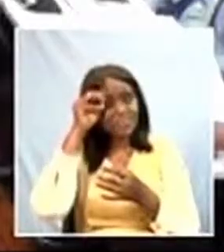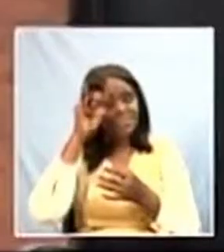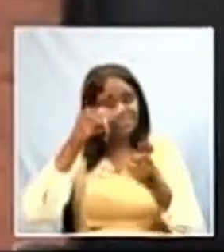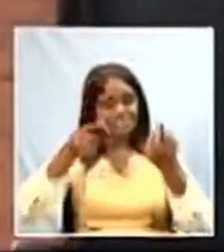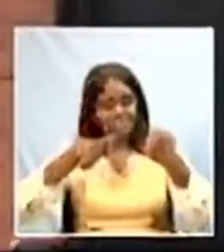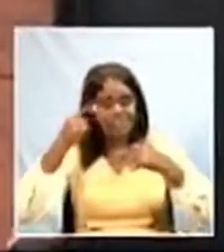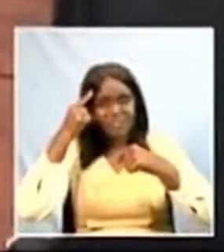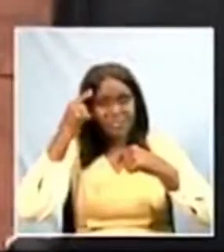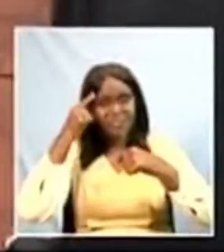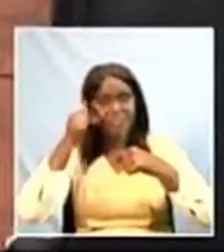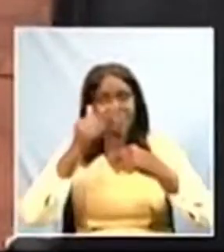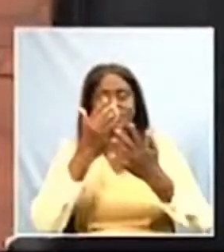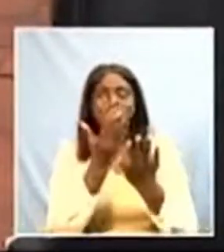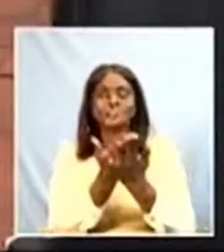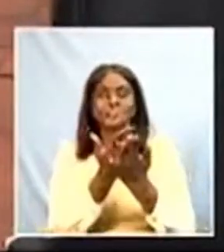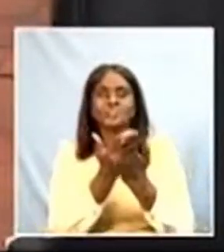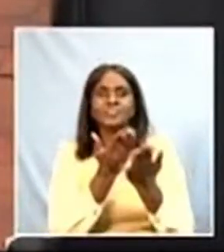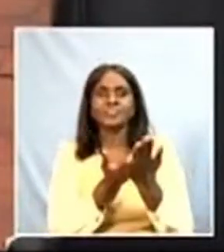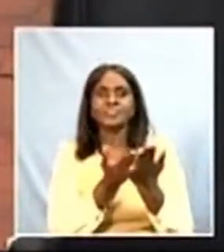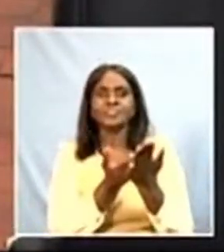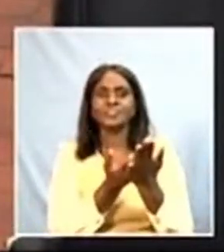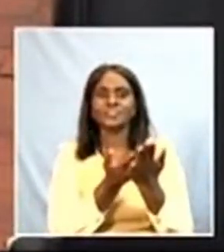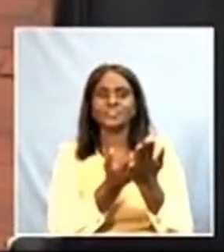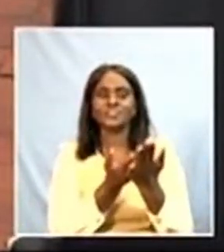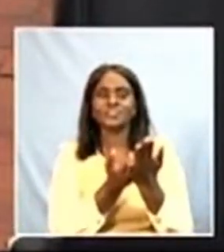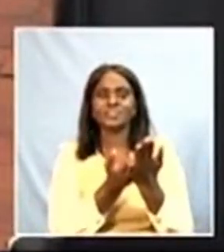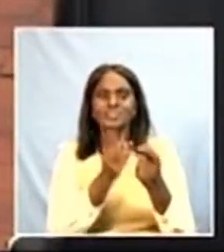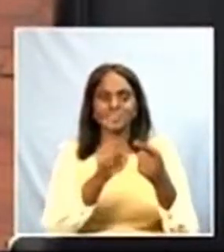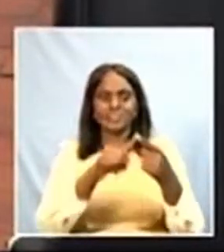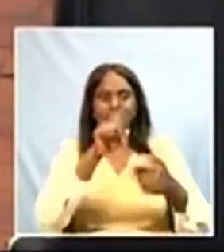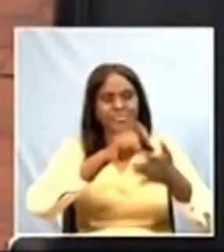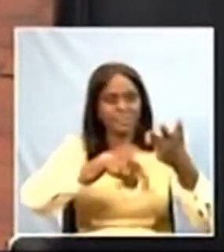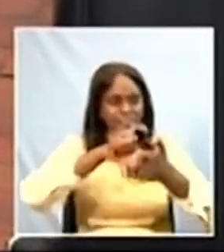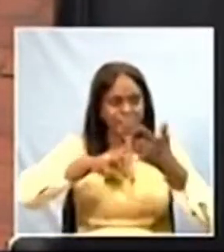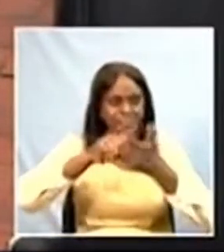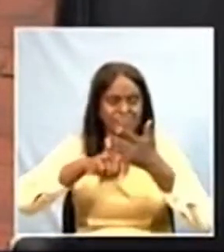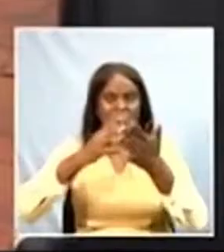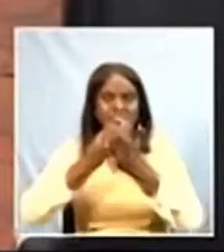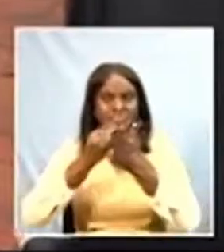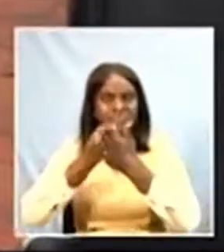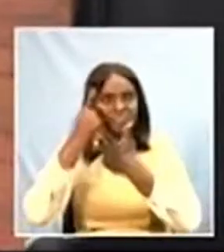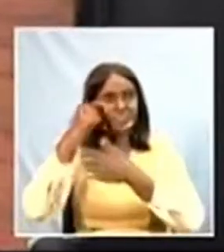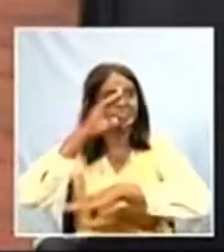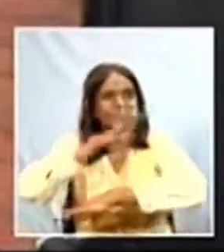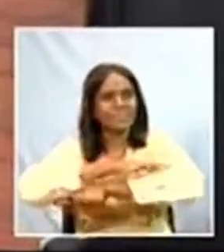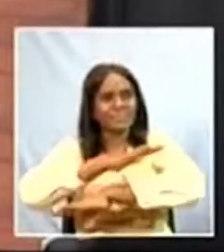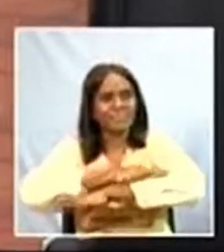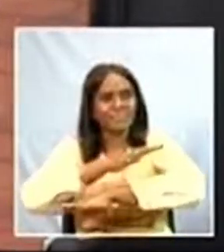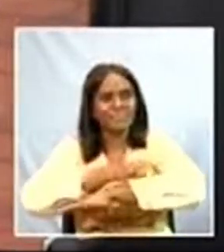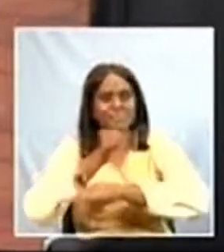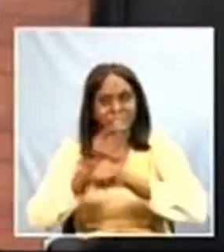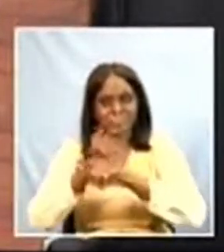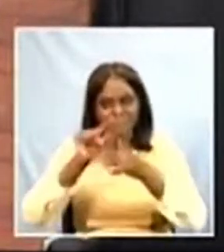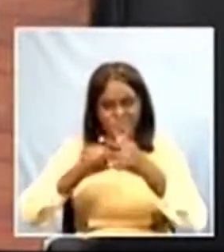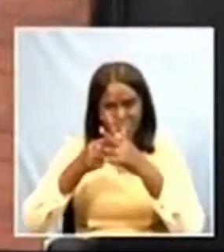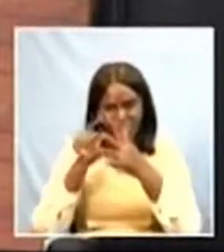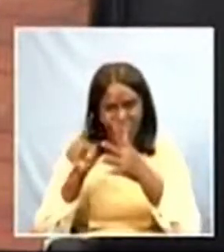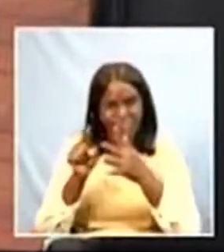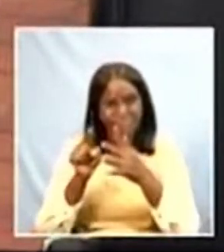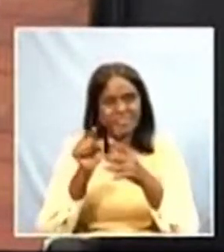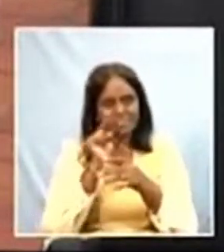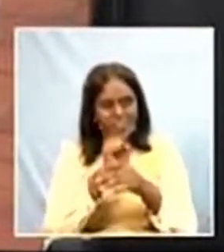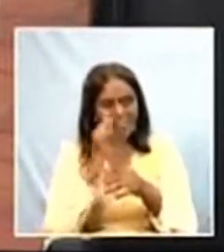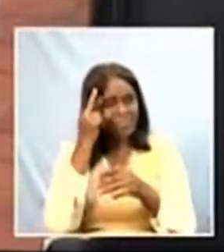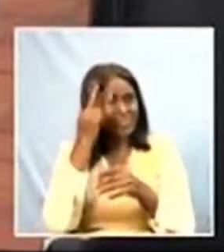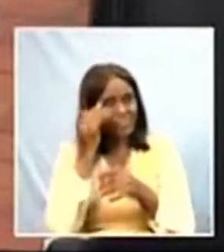Local Government is proposing to be deducting monies for desks from source. And these are